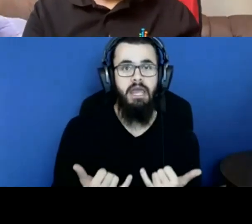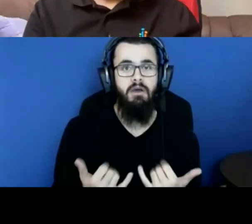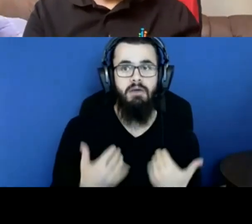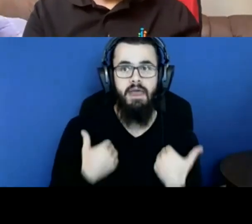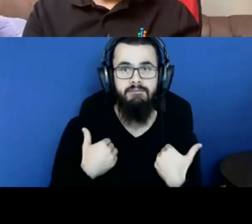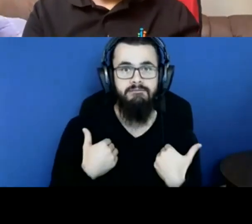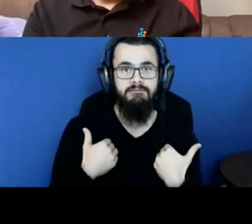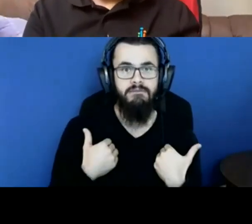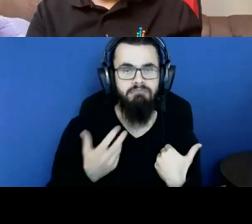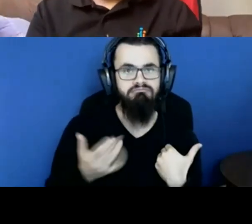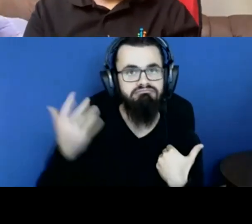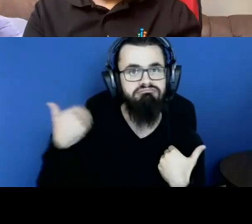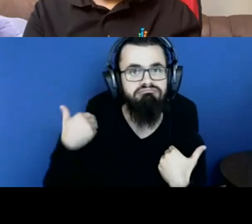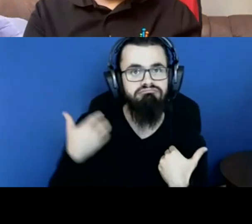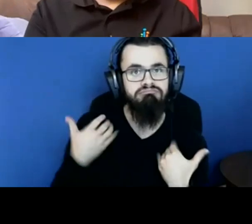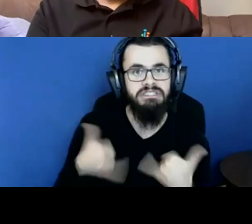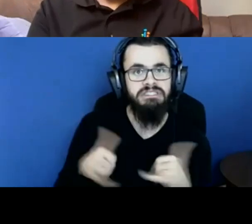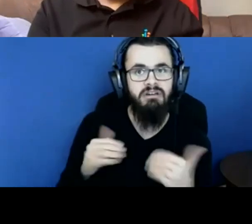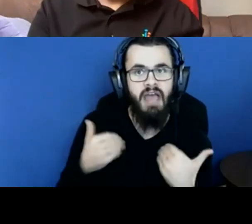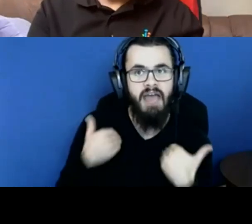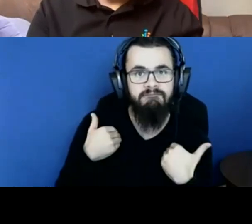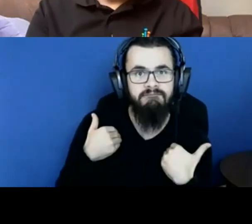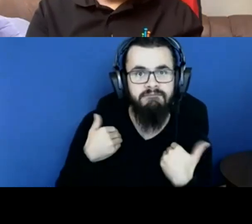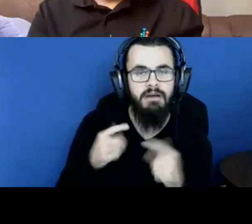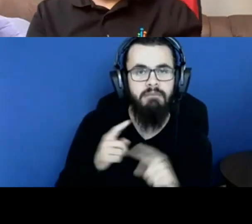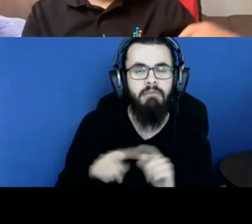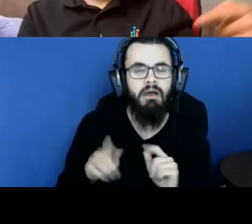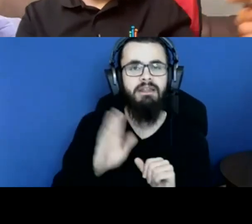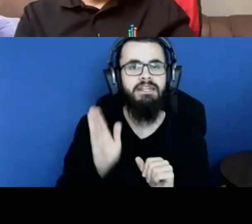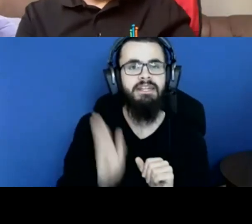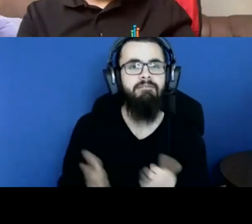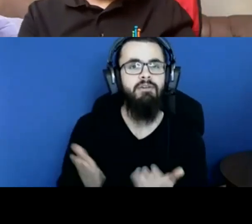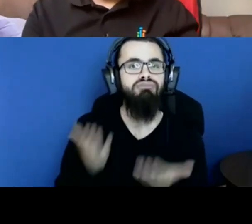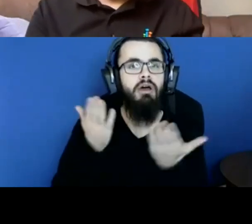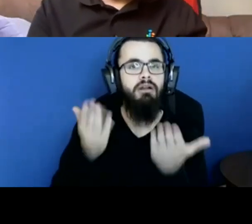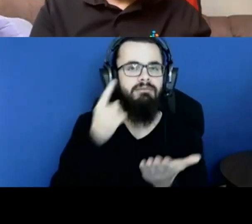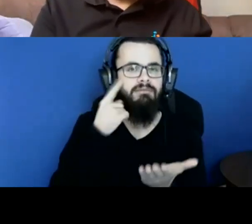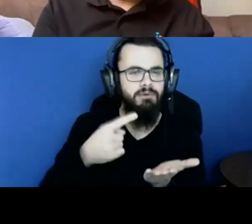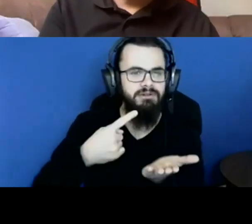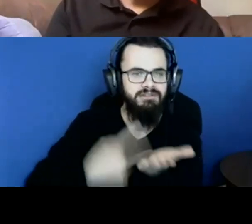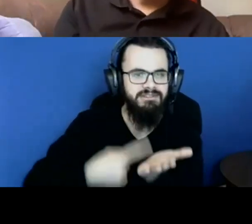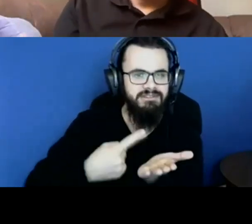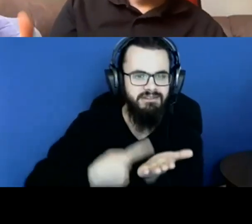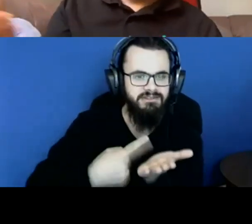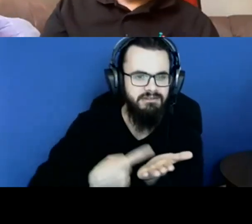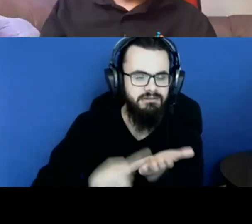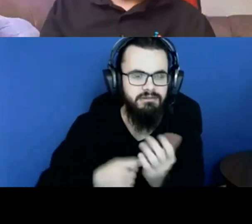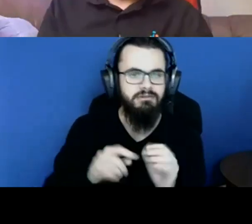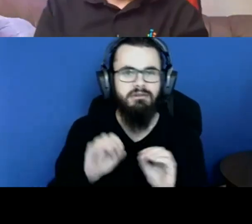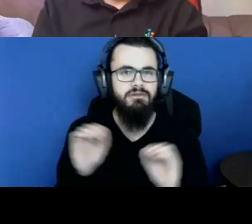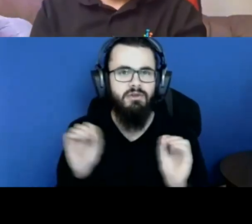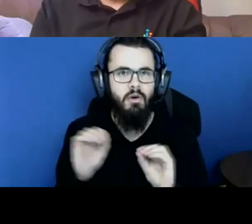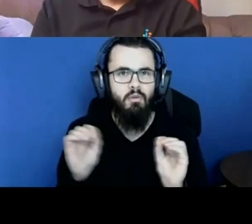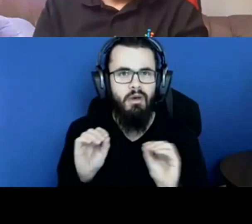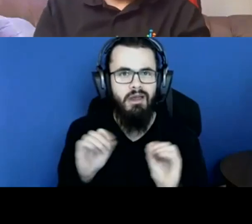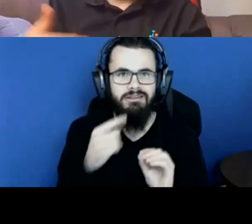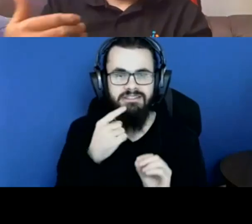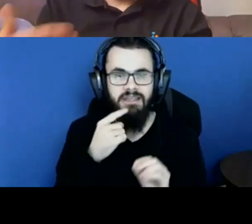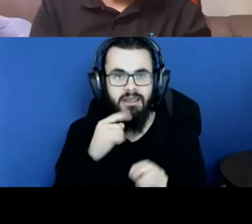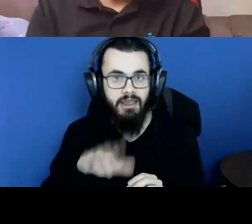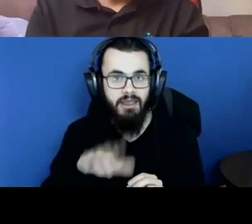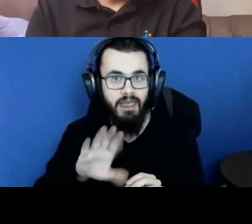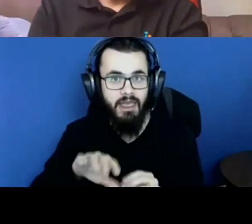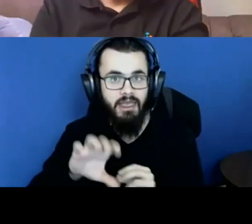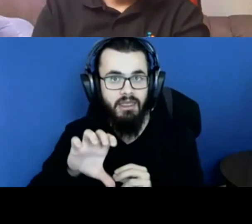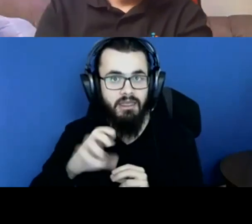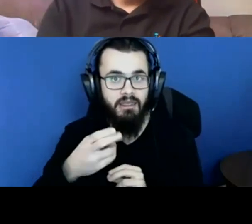was available, but it was not brought up. It was not, hey, Chris, you want to try this? Maybe it'll